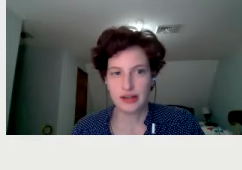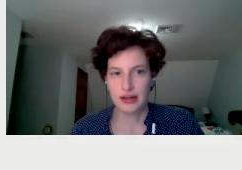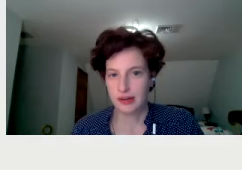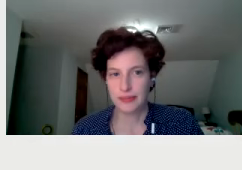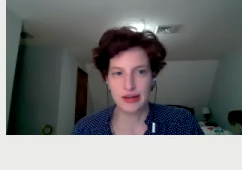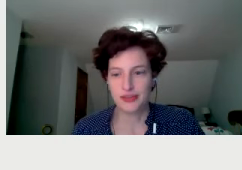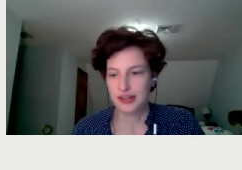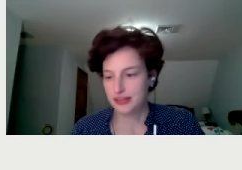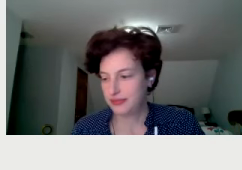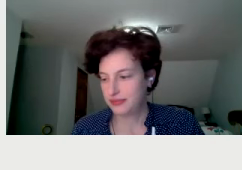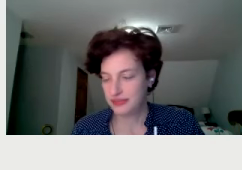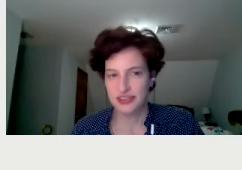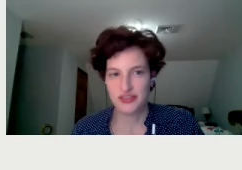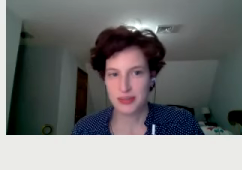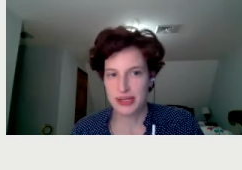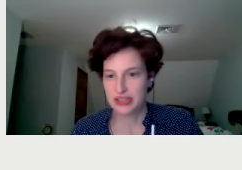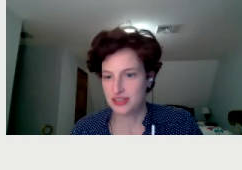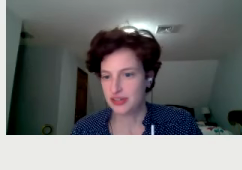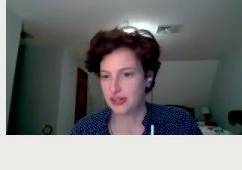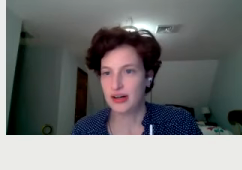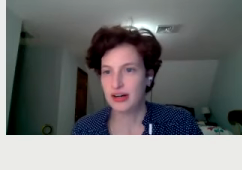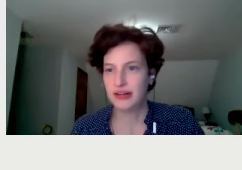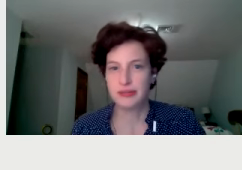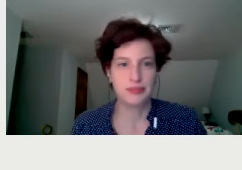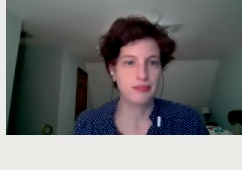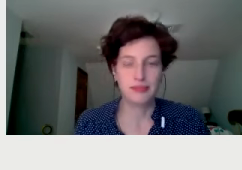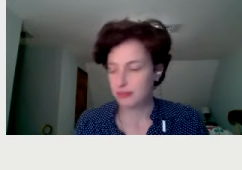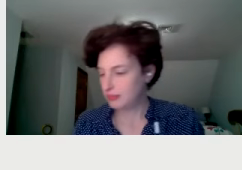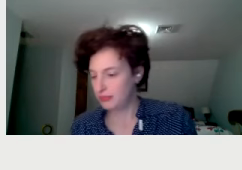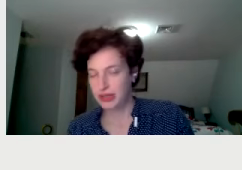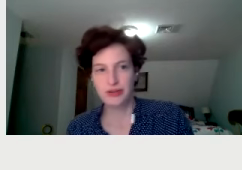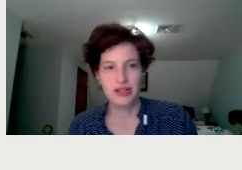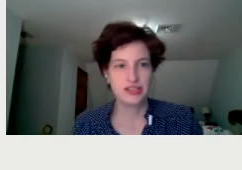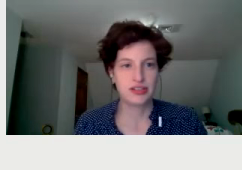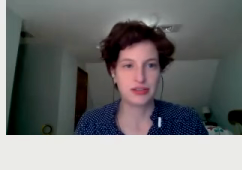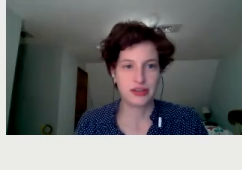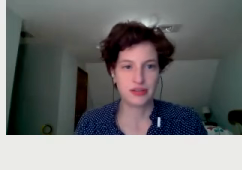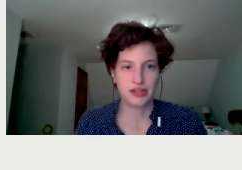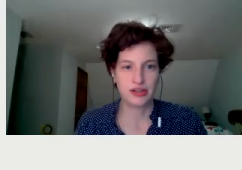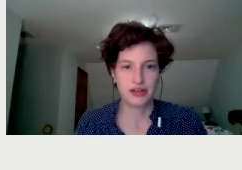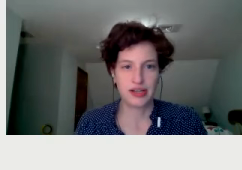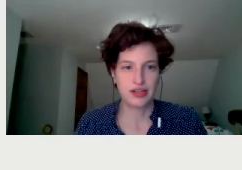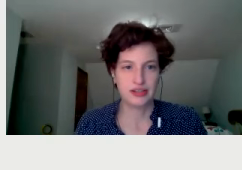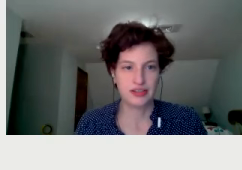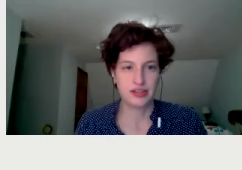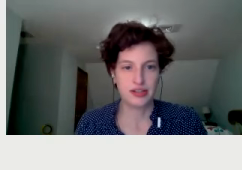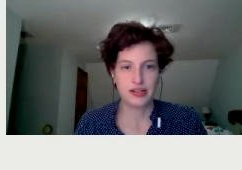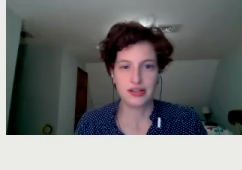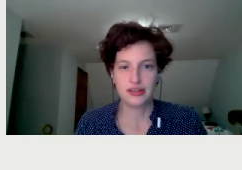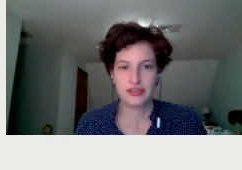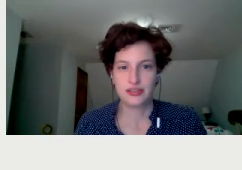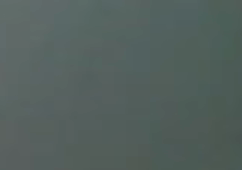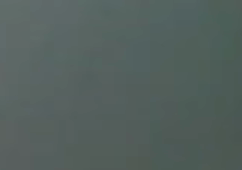All right. I've got 7 p.m. Eastern on my watch, so I think we can go ahead and